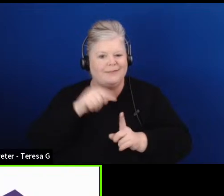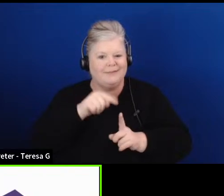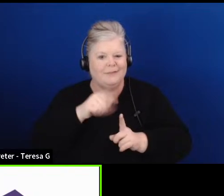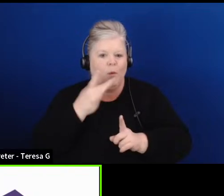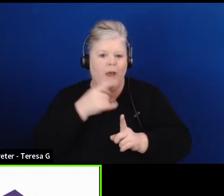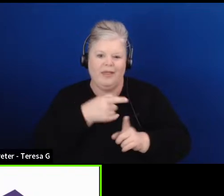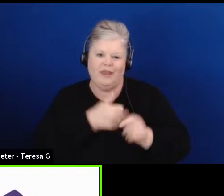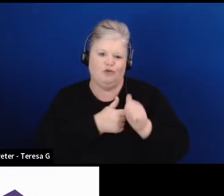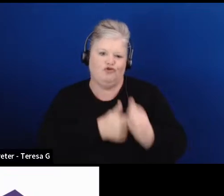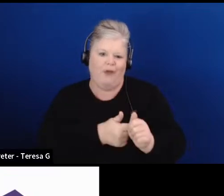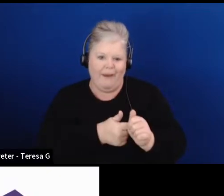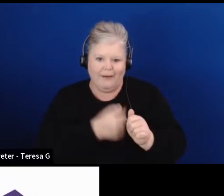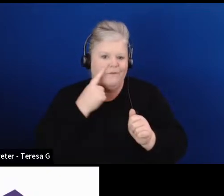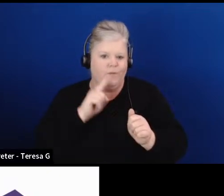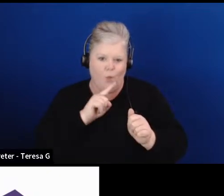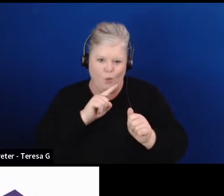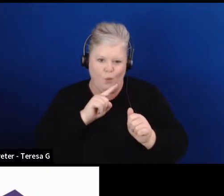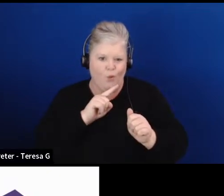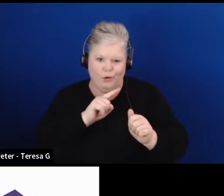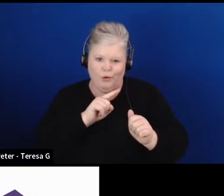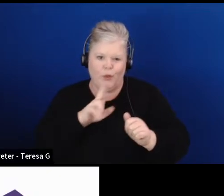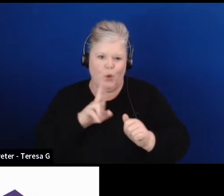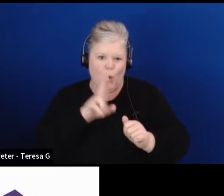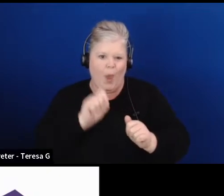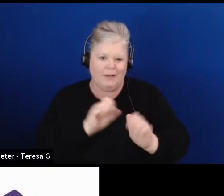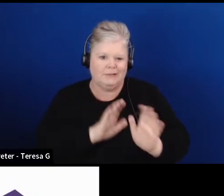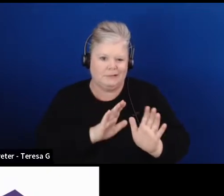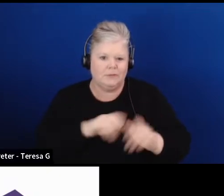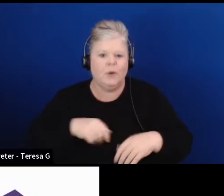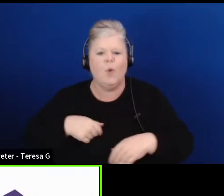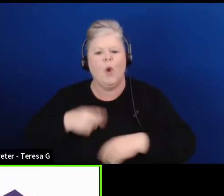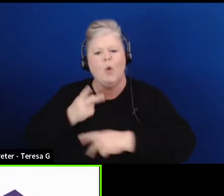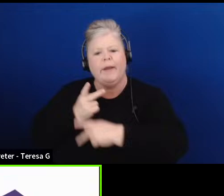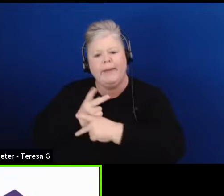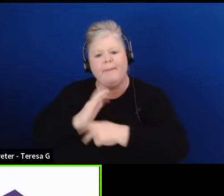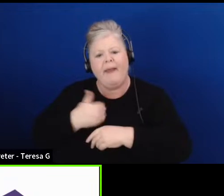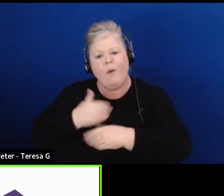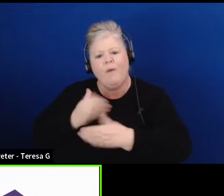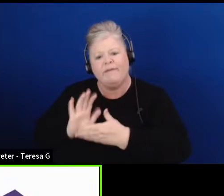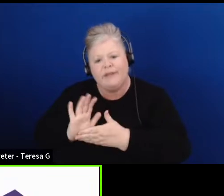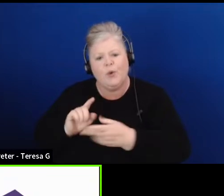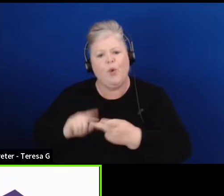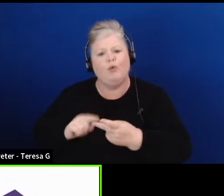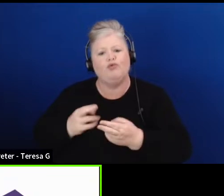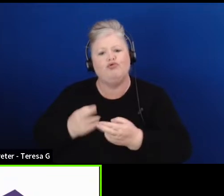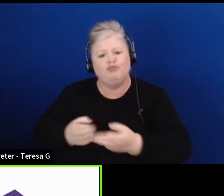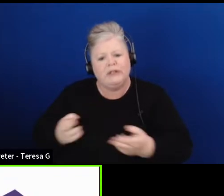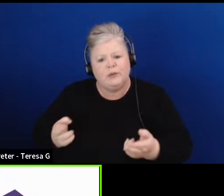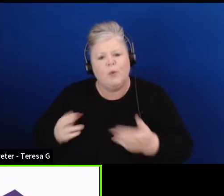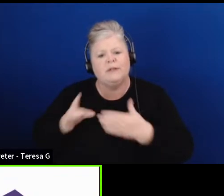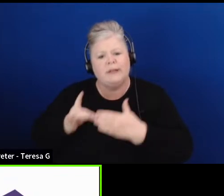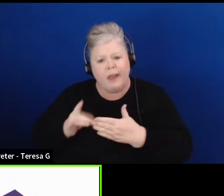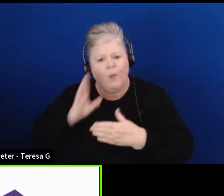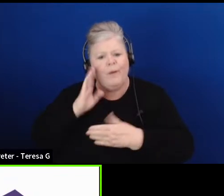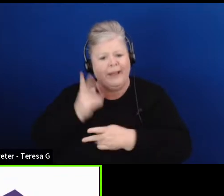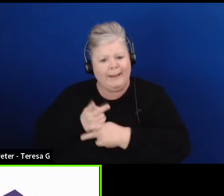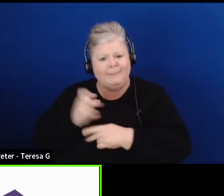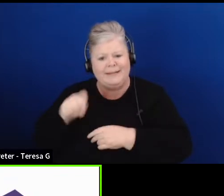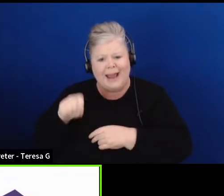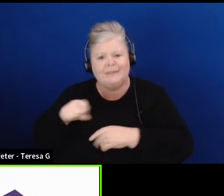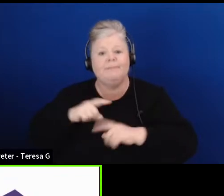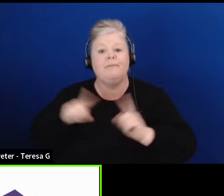of that. So we will do that. We're going to keep other videos and things and resource guides, but a lot of it